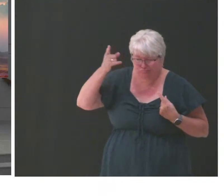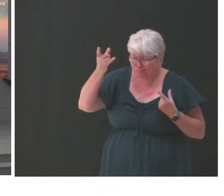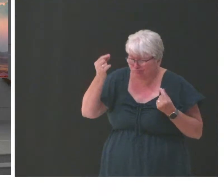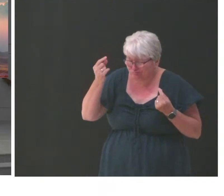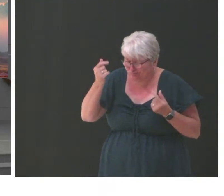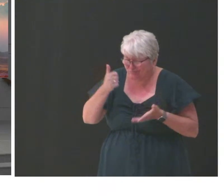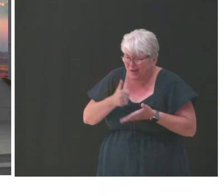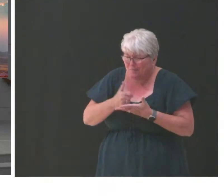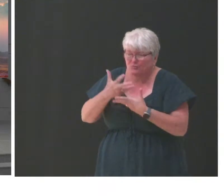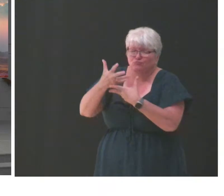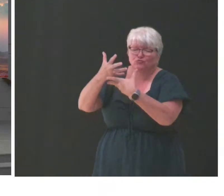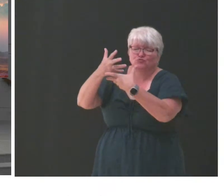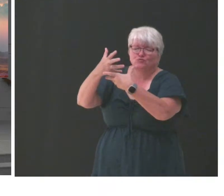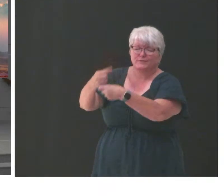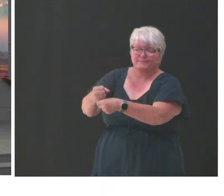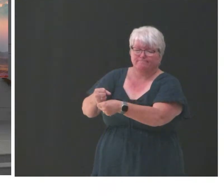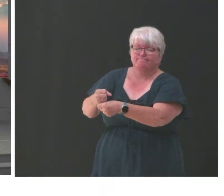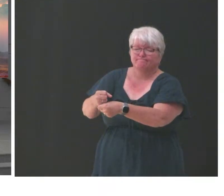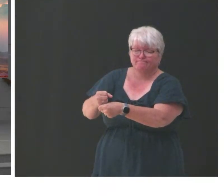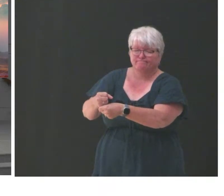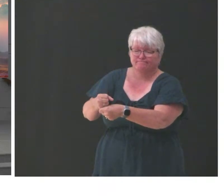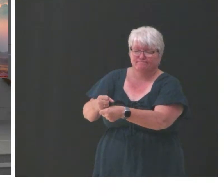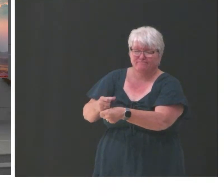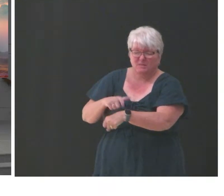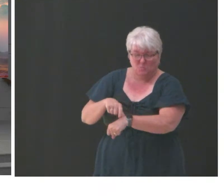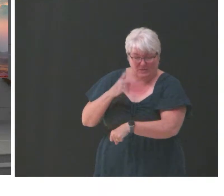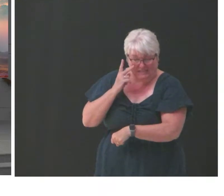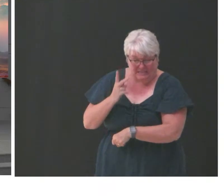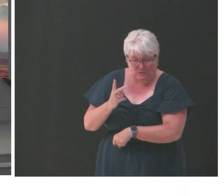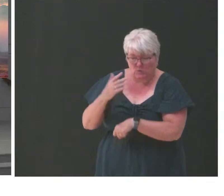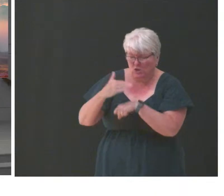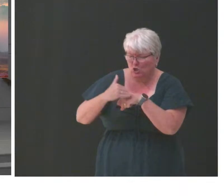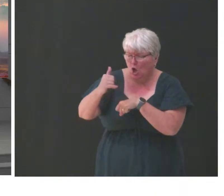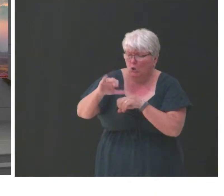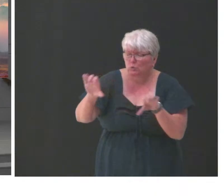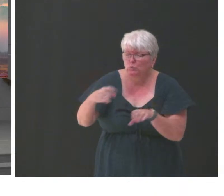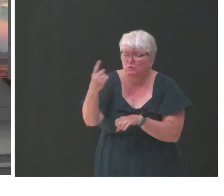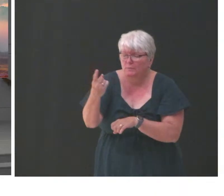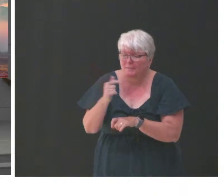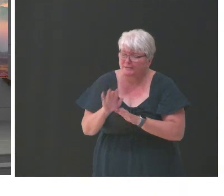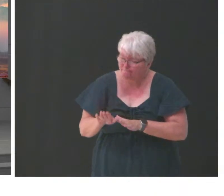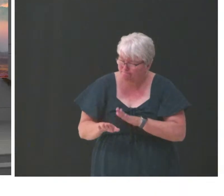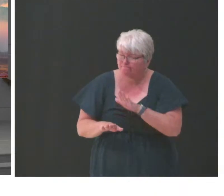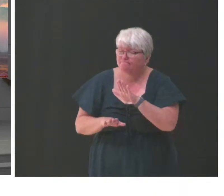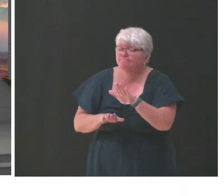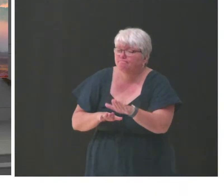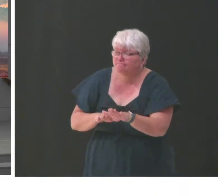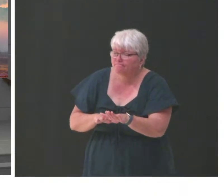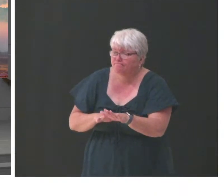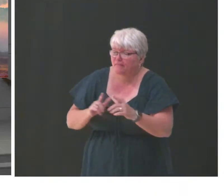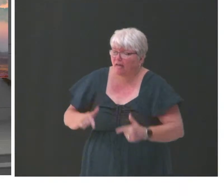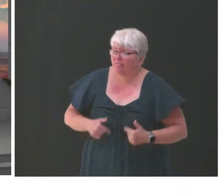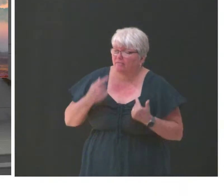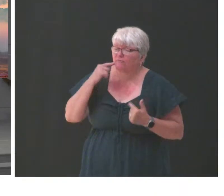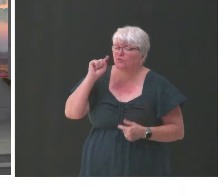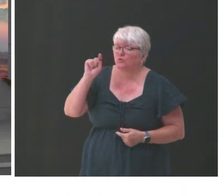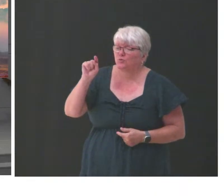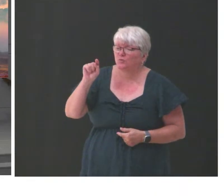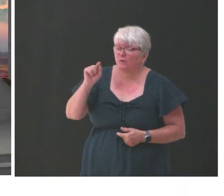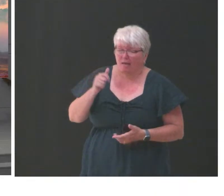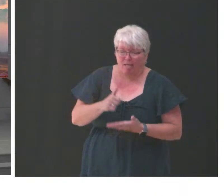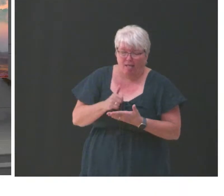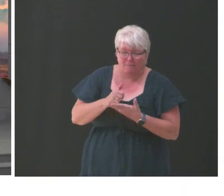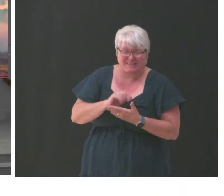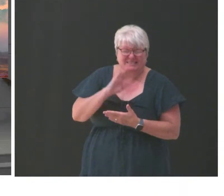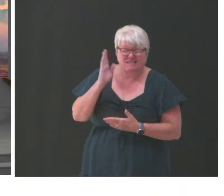help us just to trust. And in times that we see you calling us to something, help us to step into that and live for you. And help us,